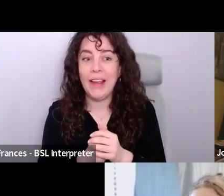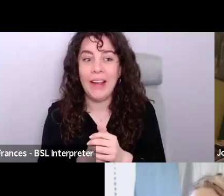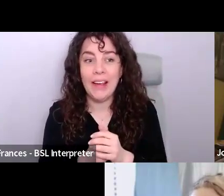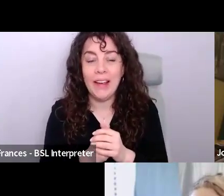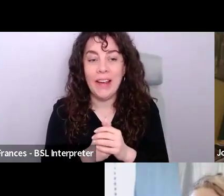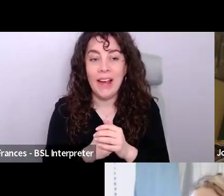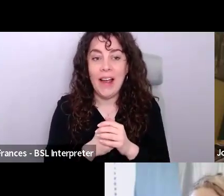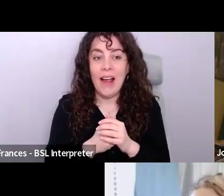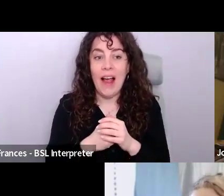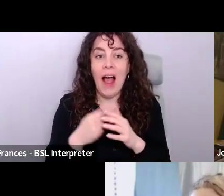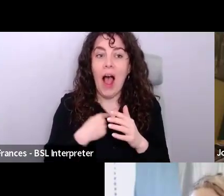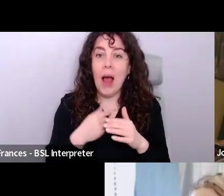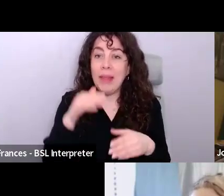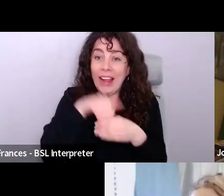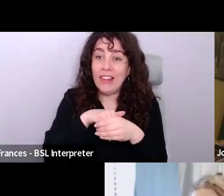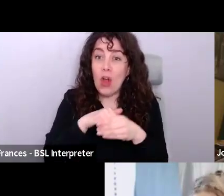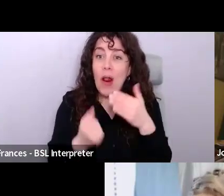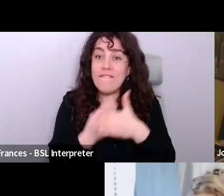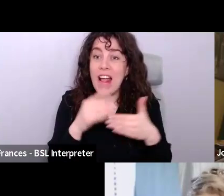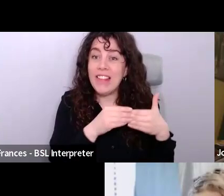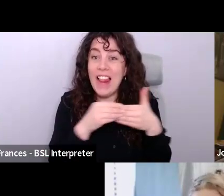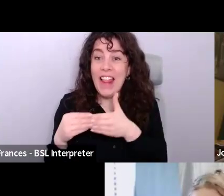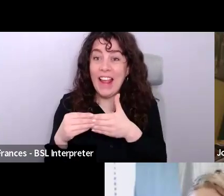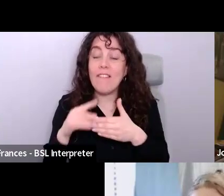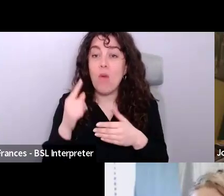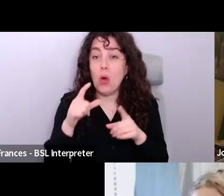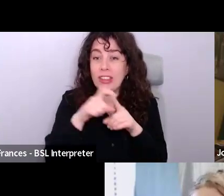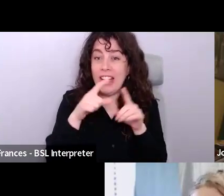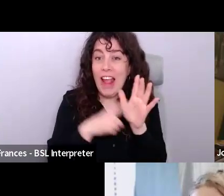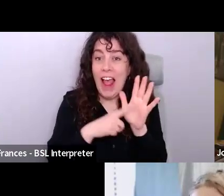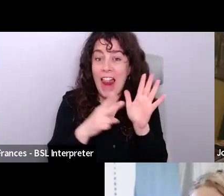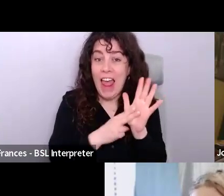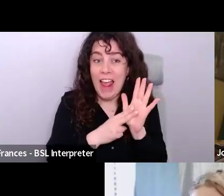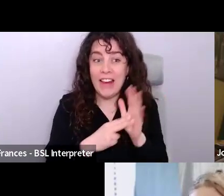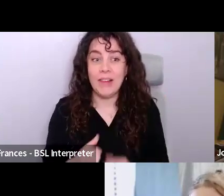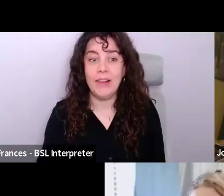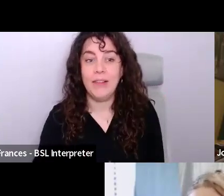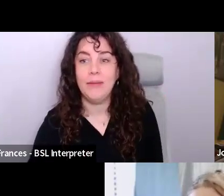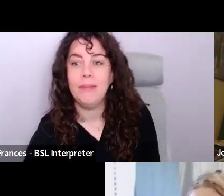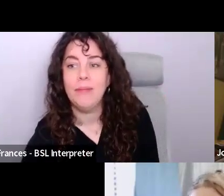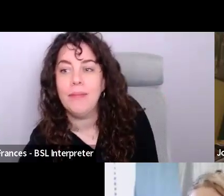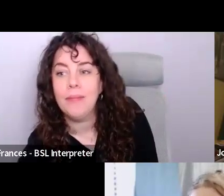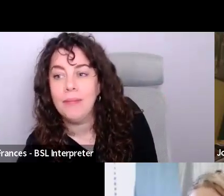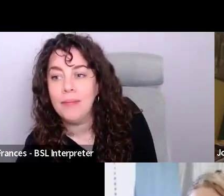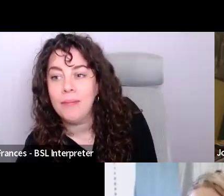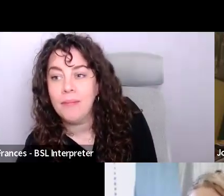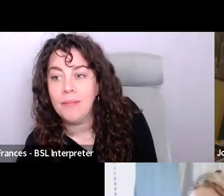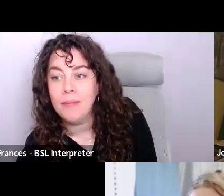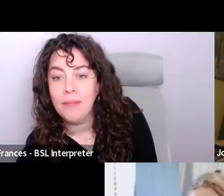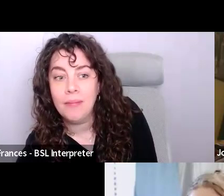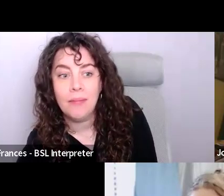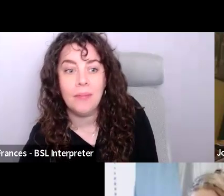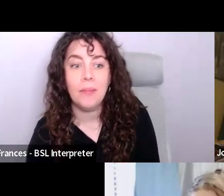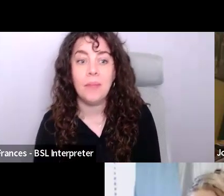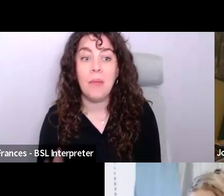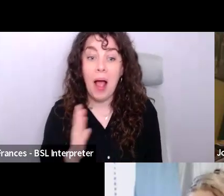lead for the DLN this year. I'm passionate about centering the voices of children and